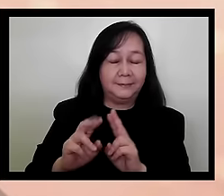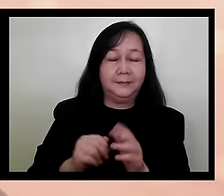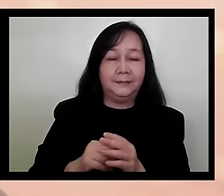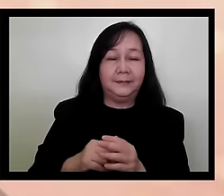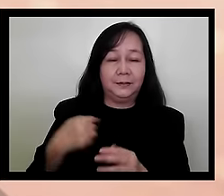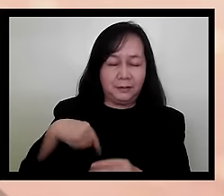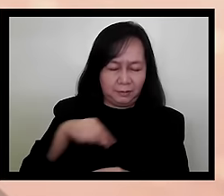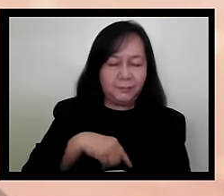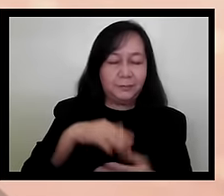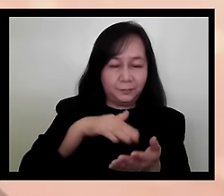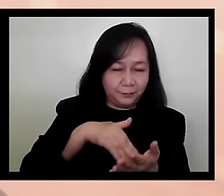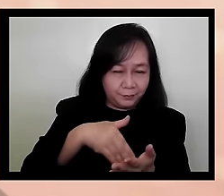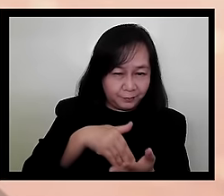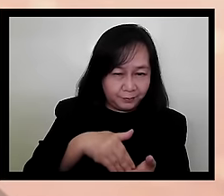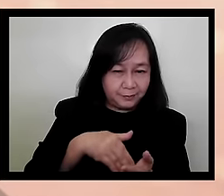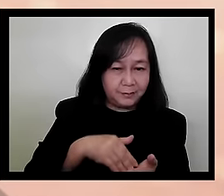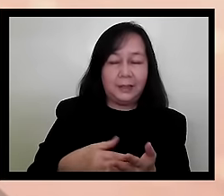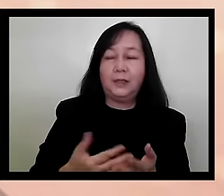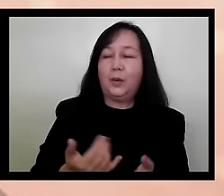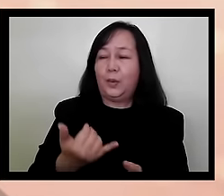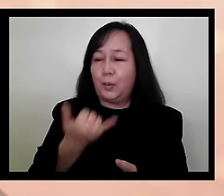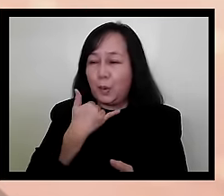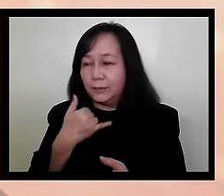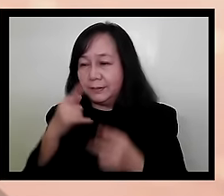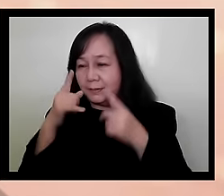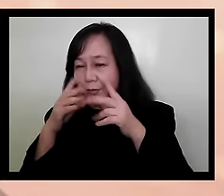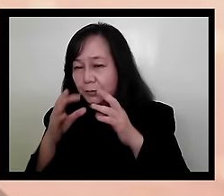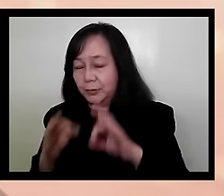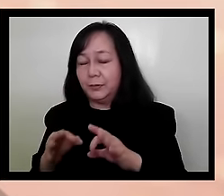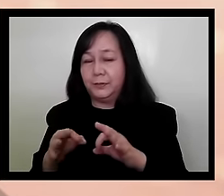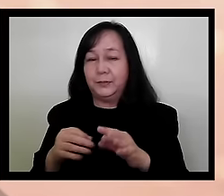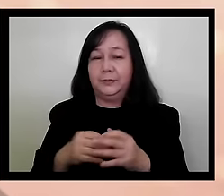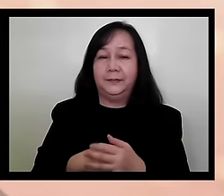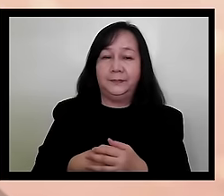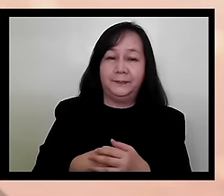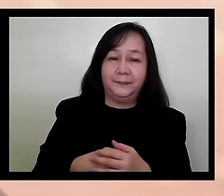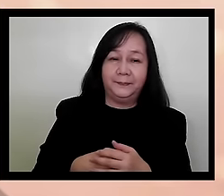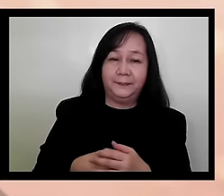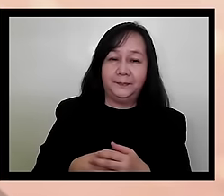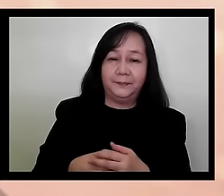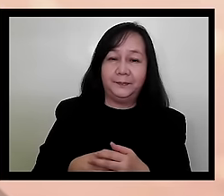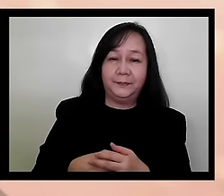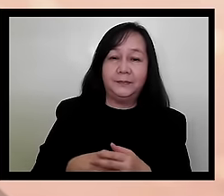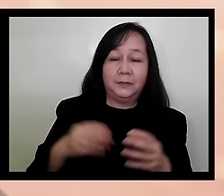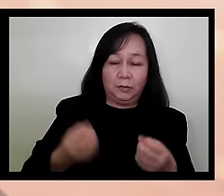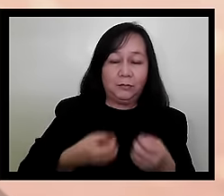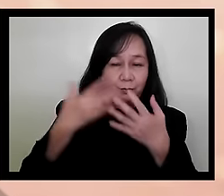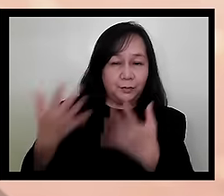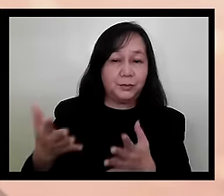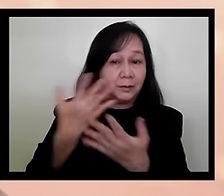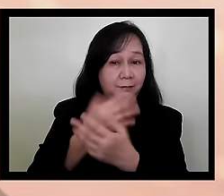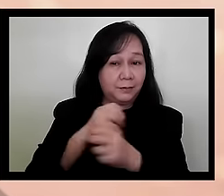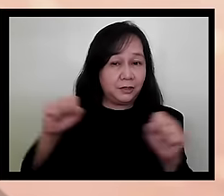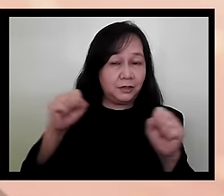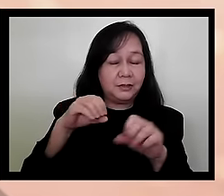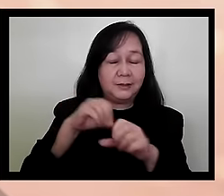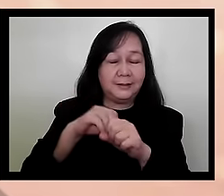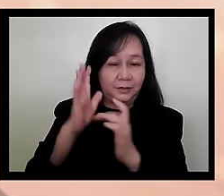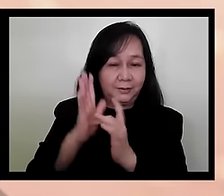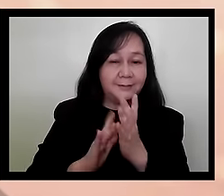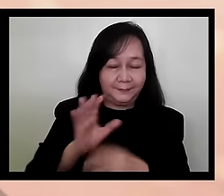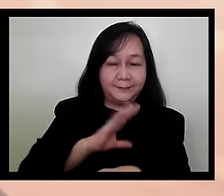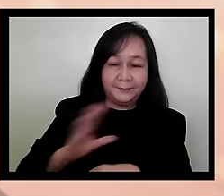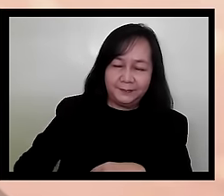to our Frailty and our wrong decisions with an offer of Salvation in Jesus